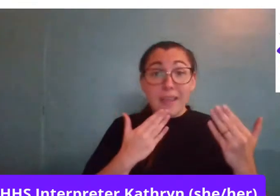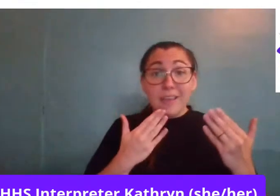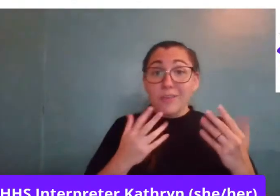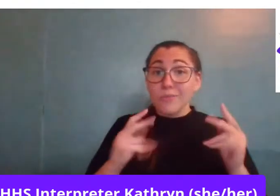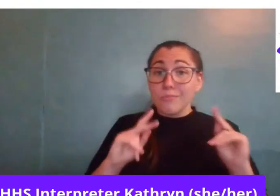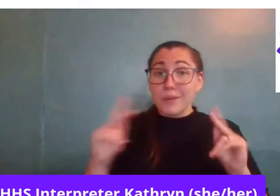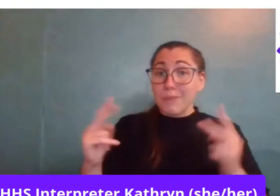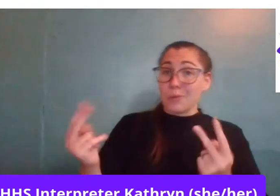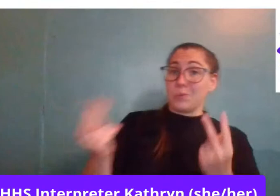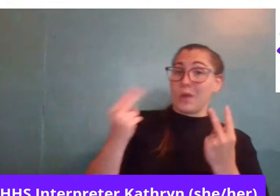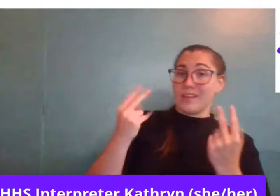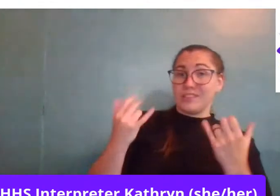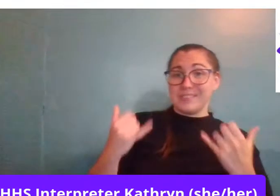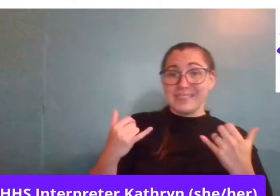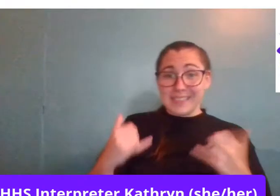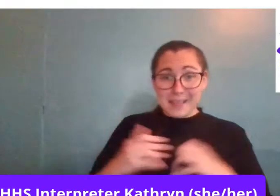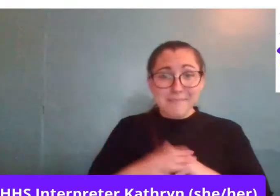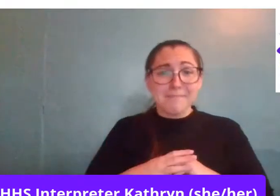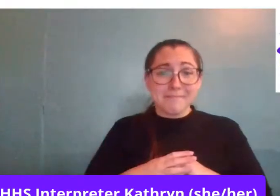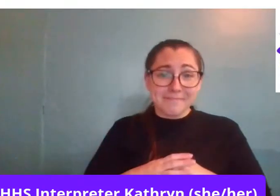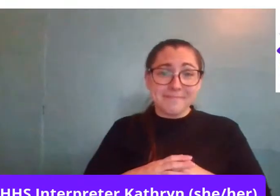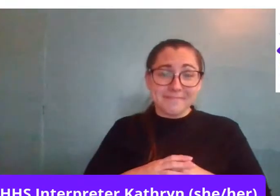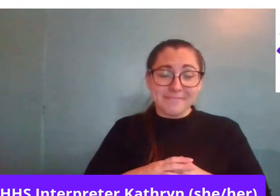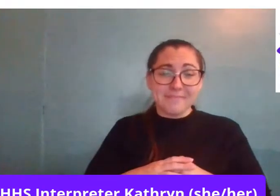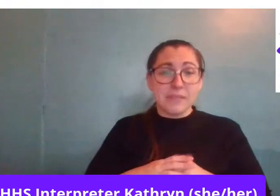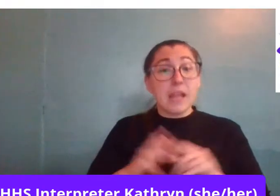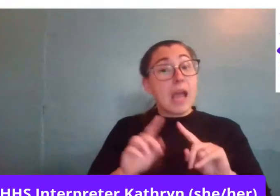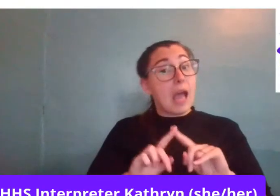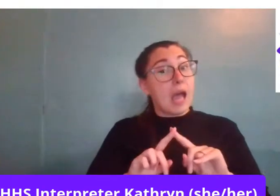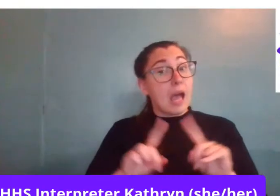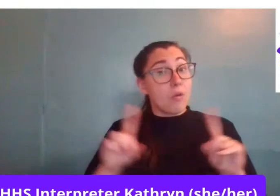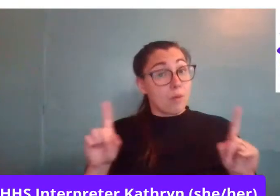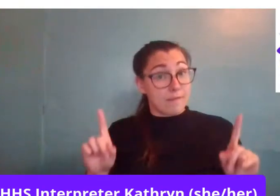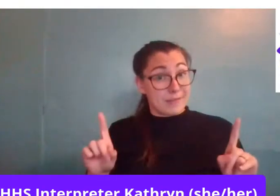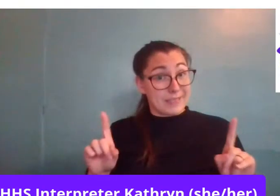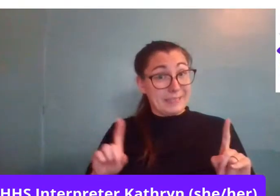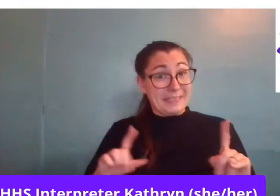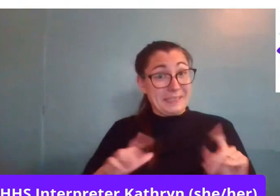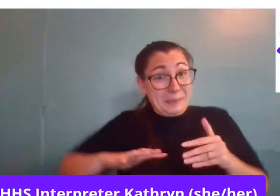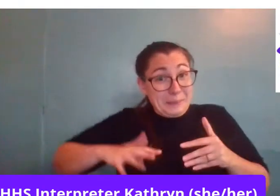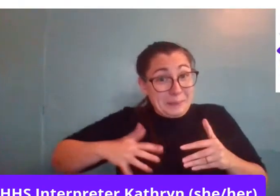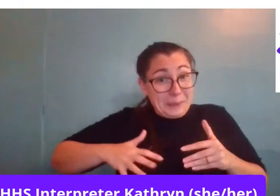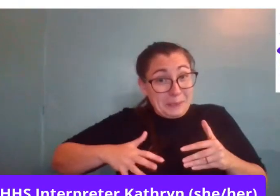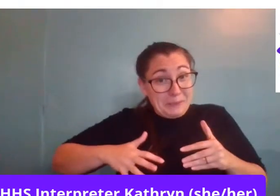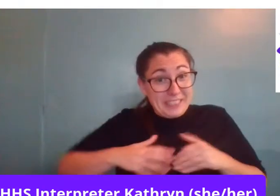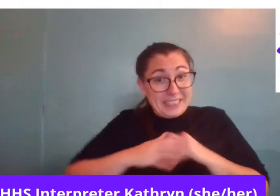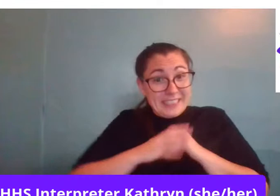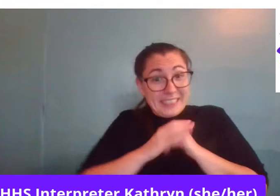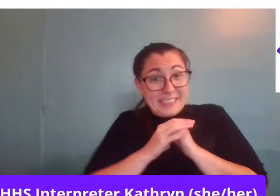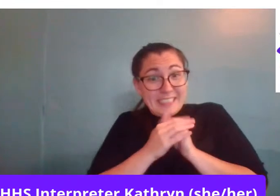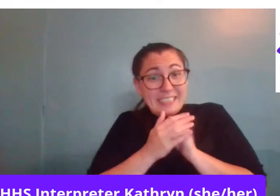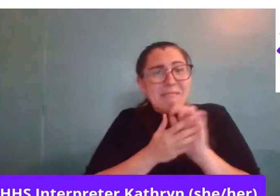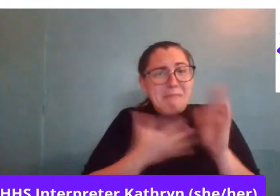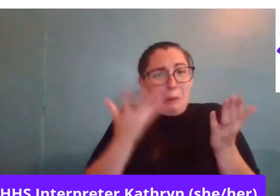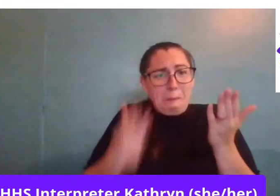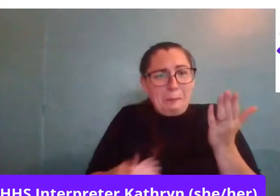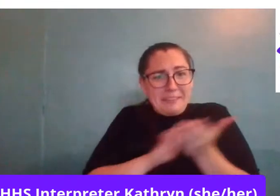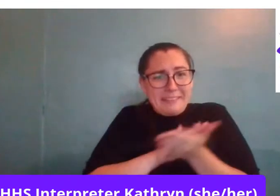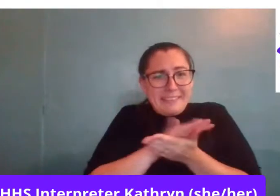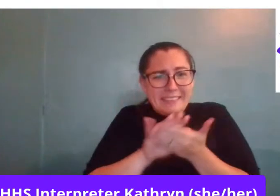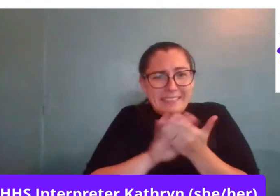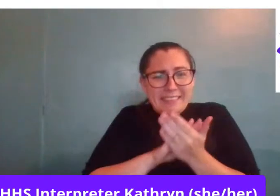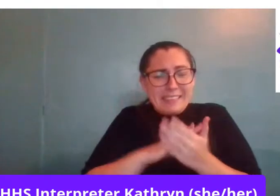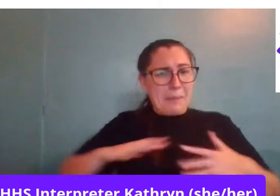watching on today. However, I'm very nervous. My hands is kind of moist because I'm really anxious on what's